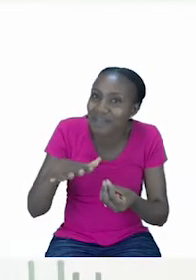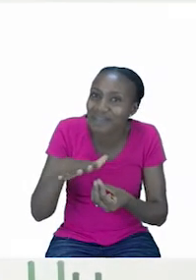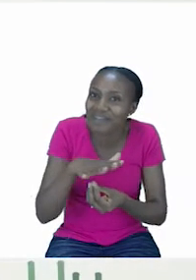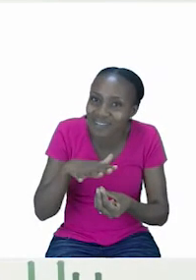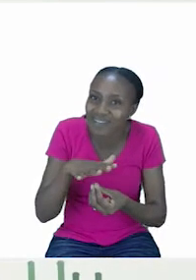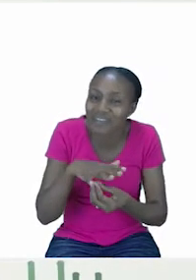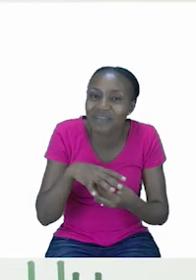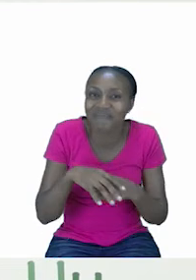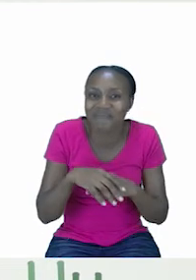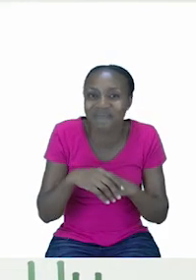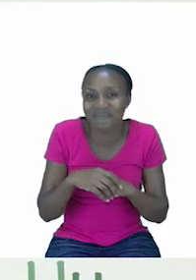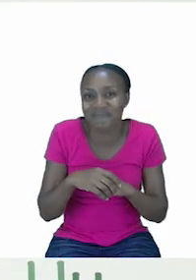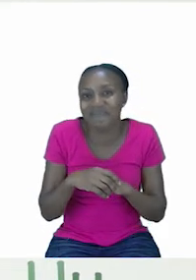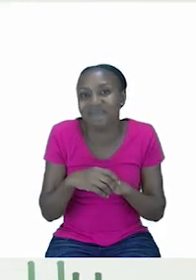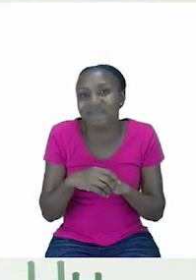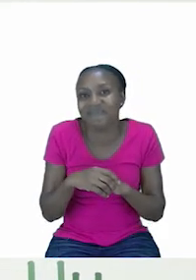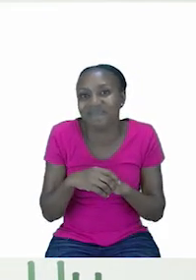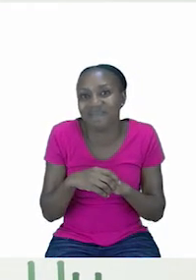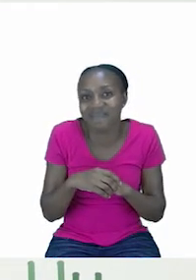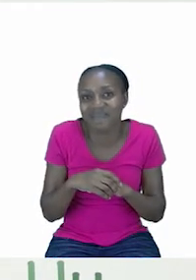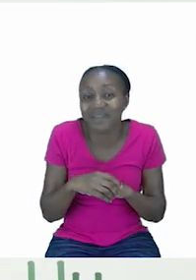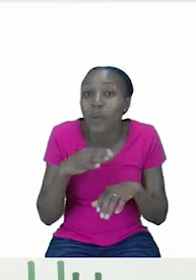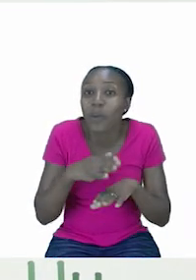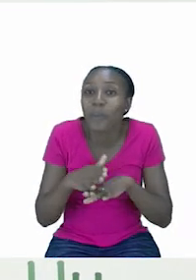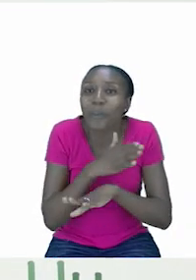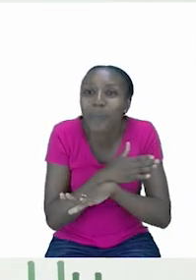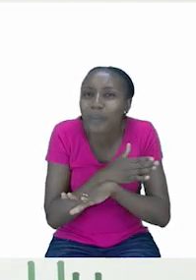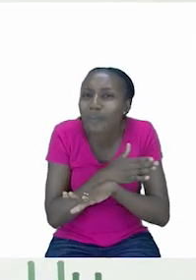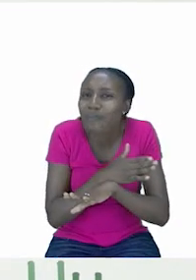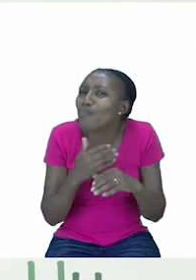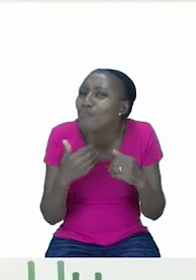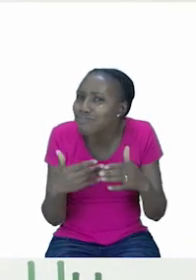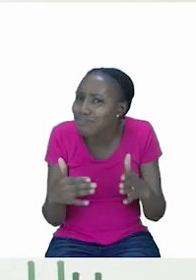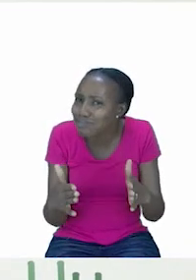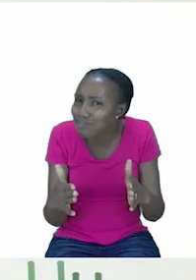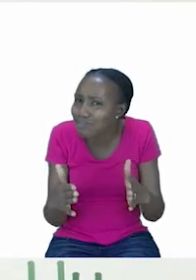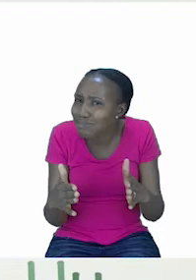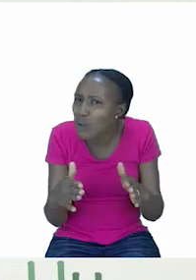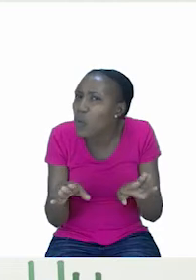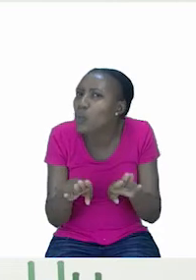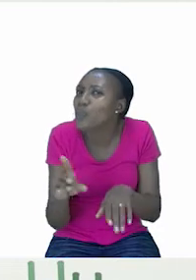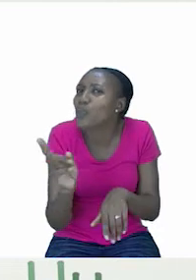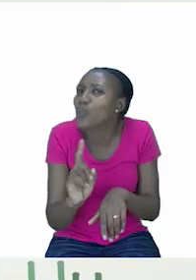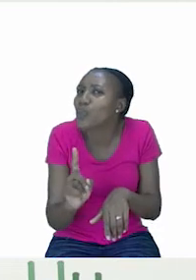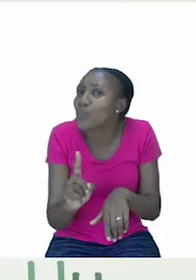families. But before we get into today's lesson, we need